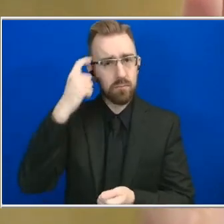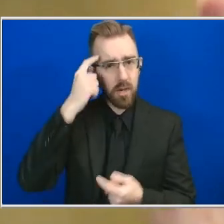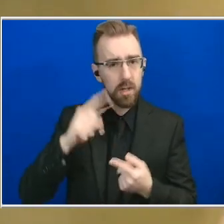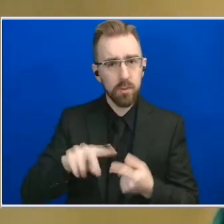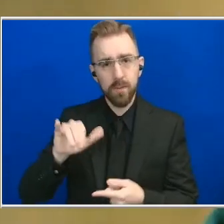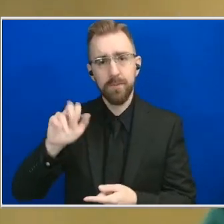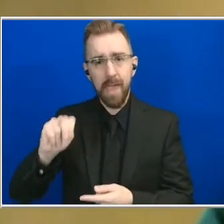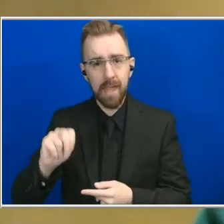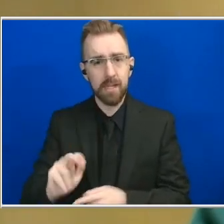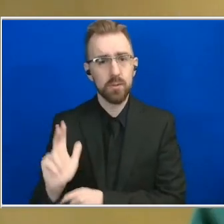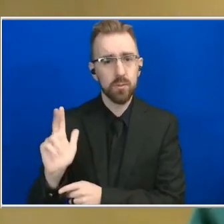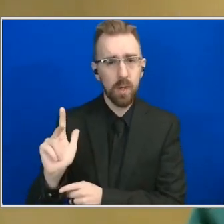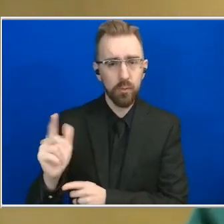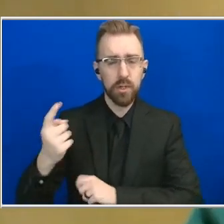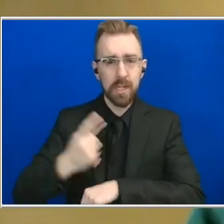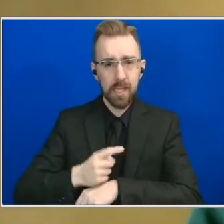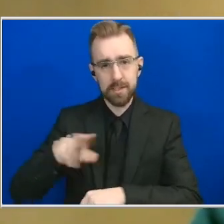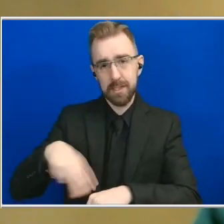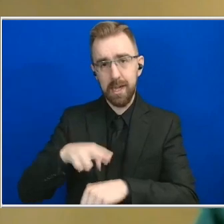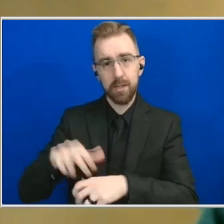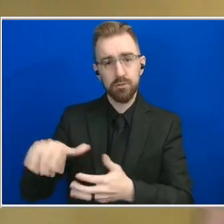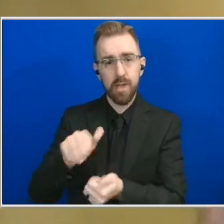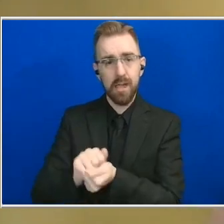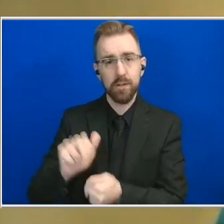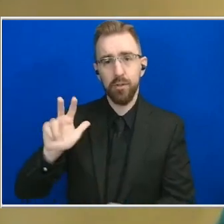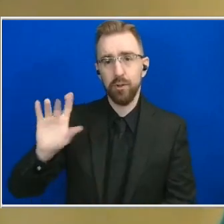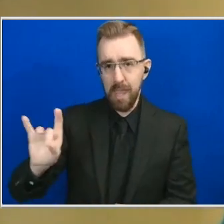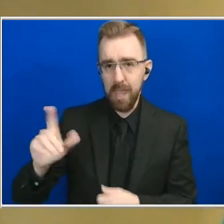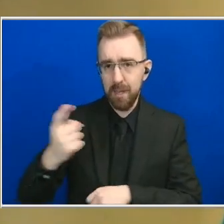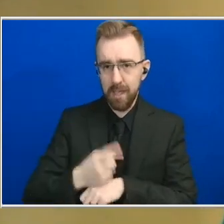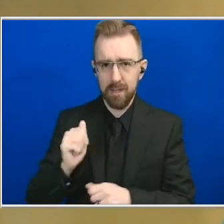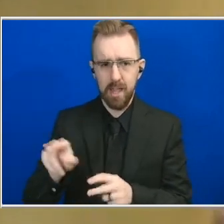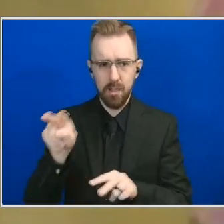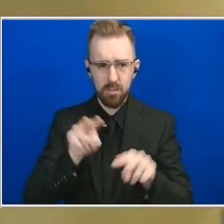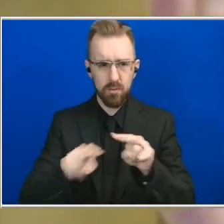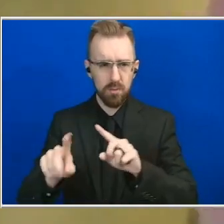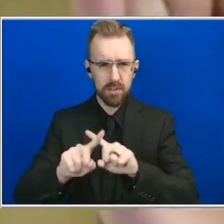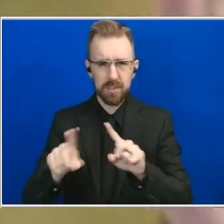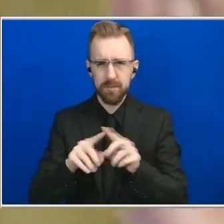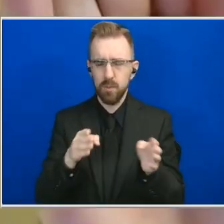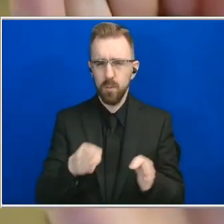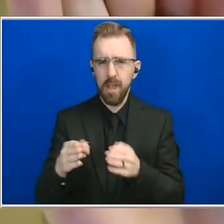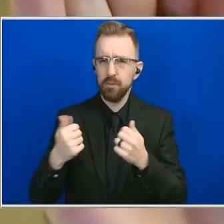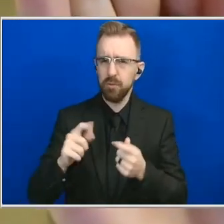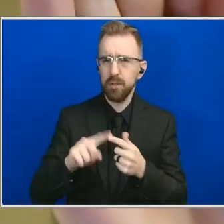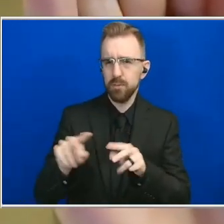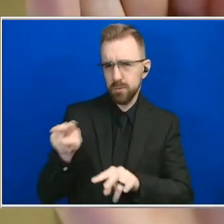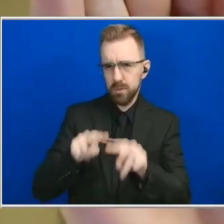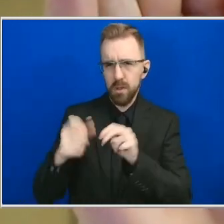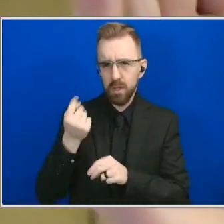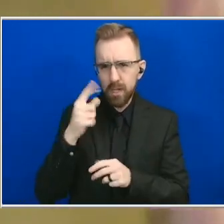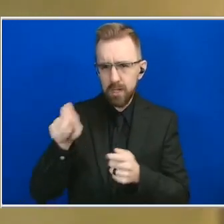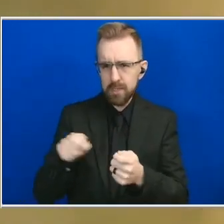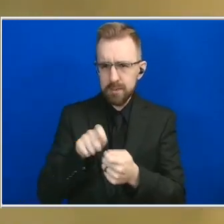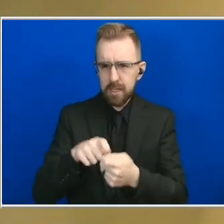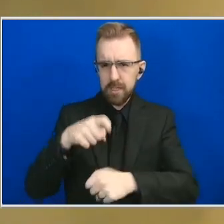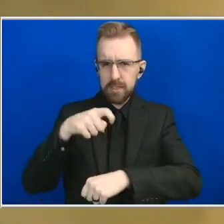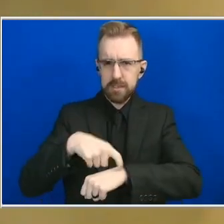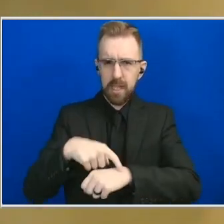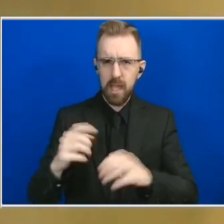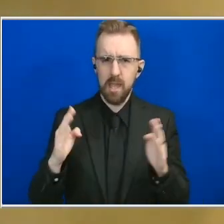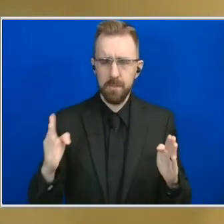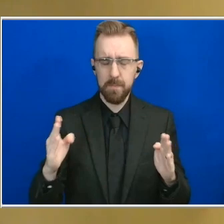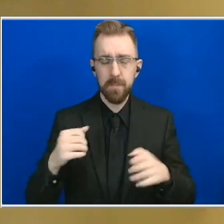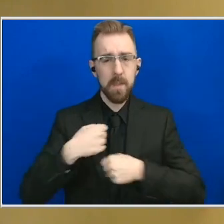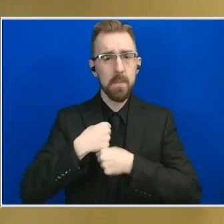and the national average is 38 days. And you can look at this in a number of different ways and try and understand exactly where that time is happening. The